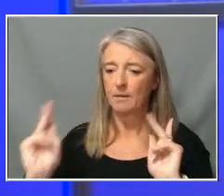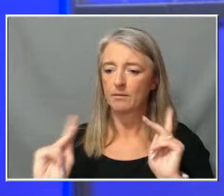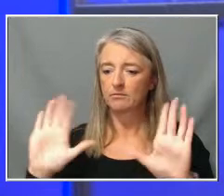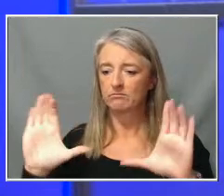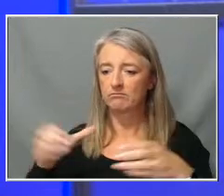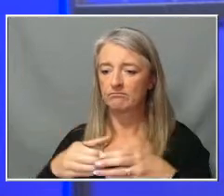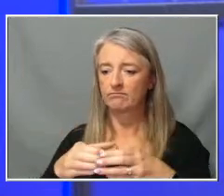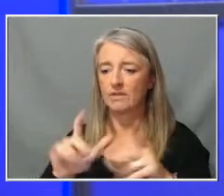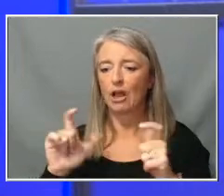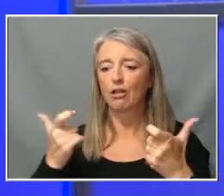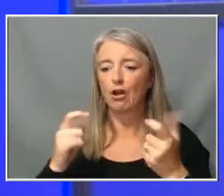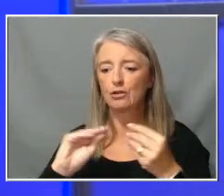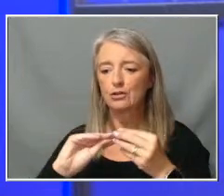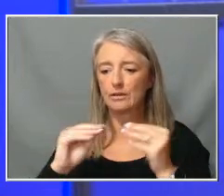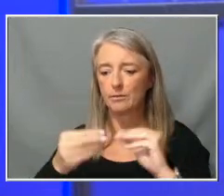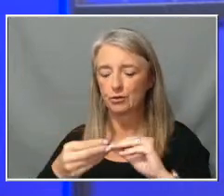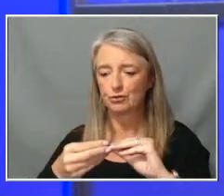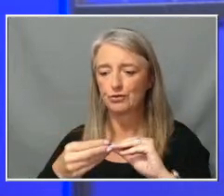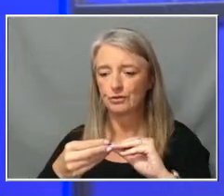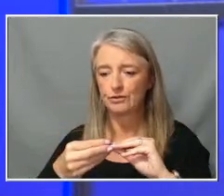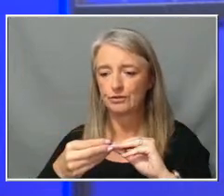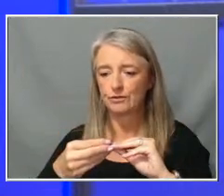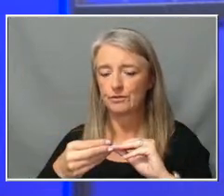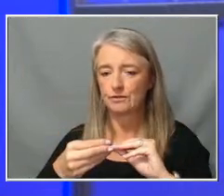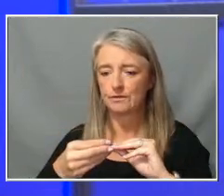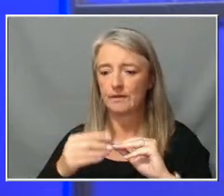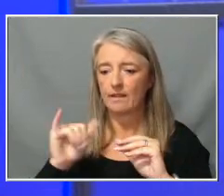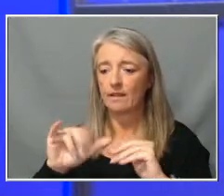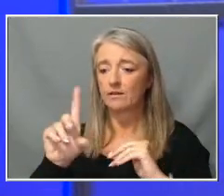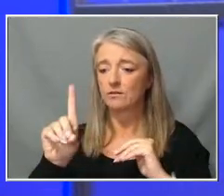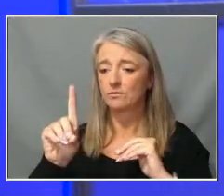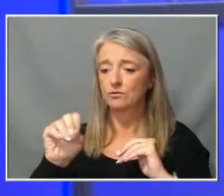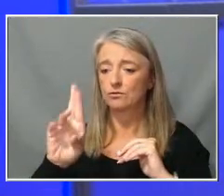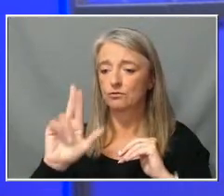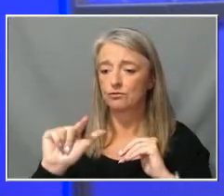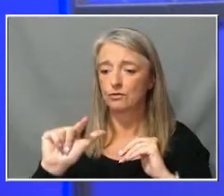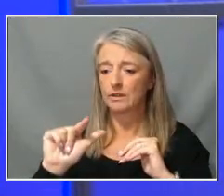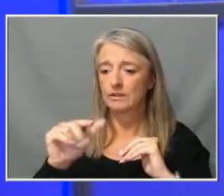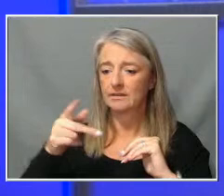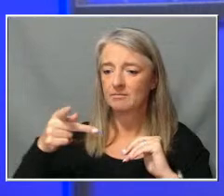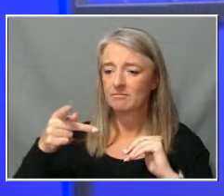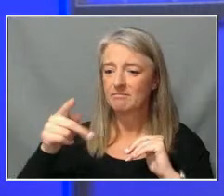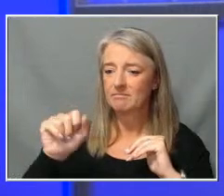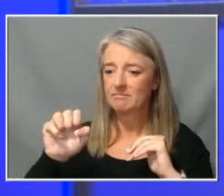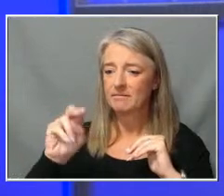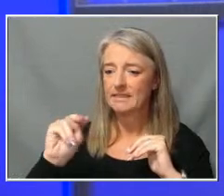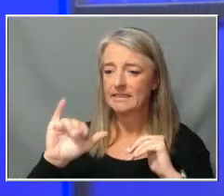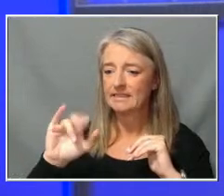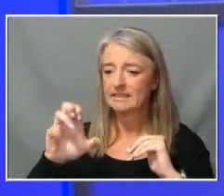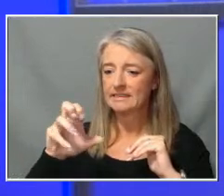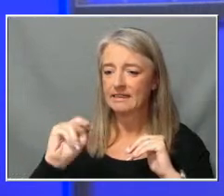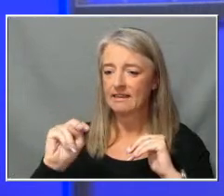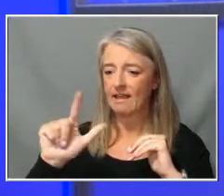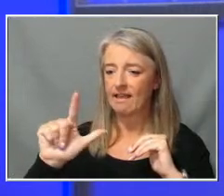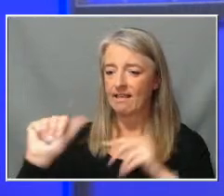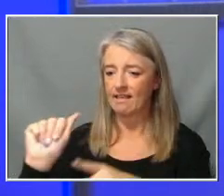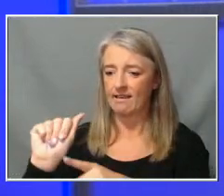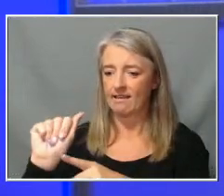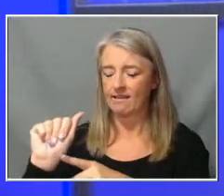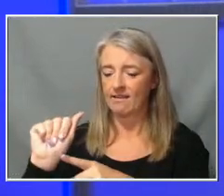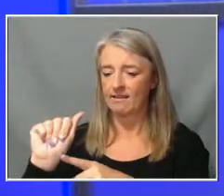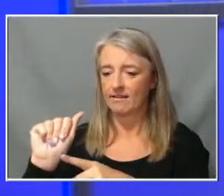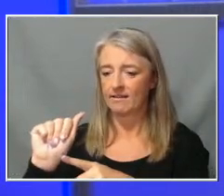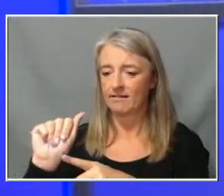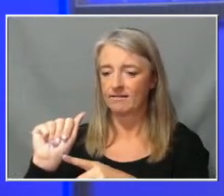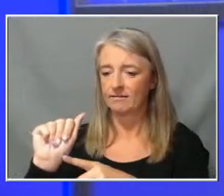large numbers. So this drug that we are talking about, this penicillin formulation, penicillin LA, is